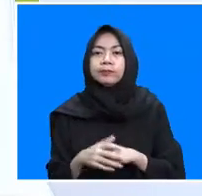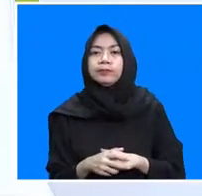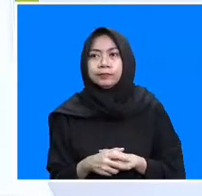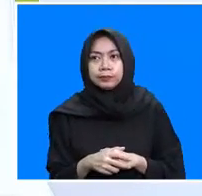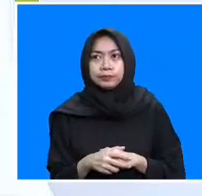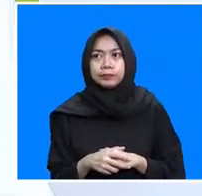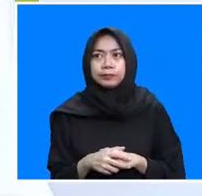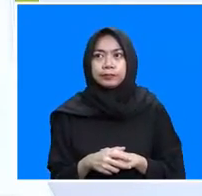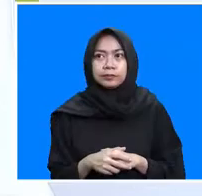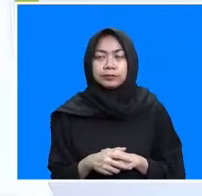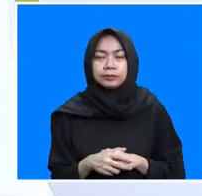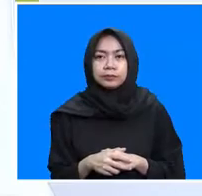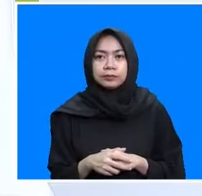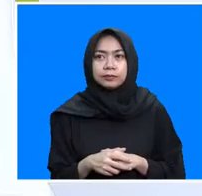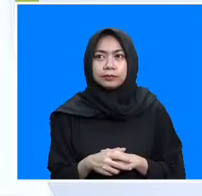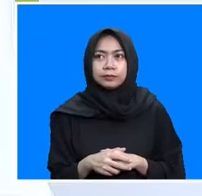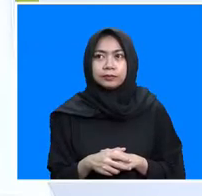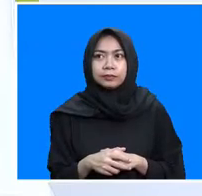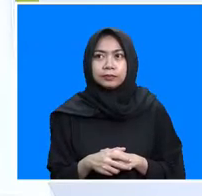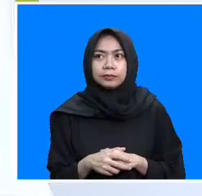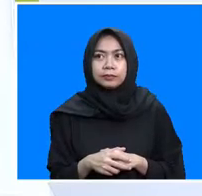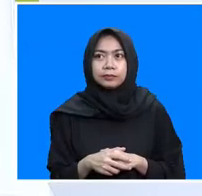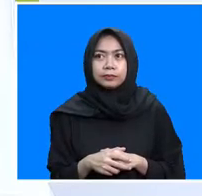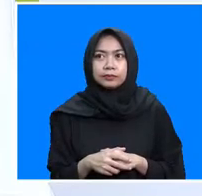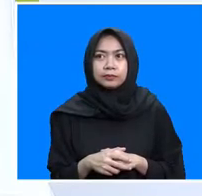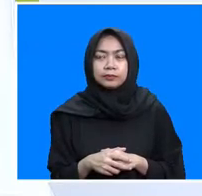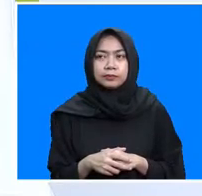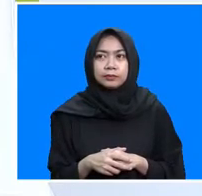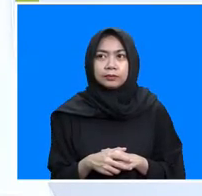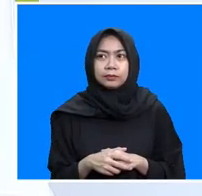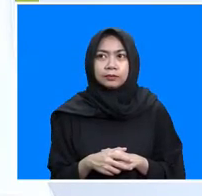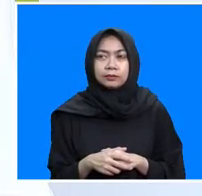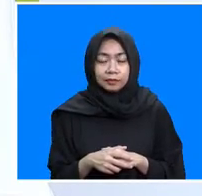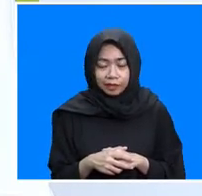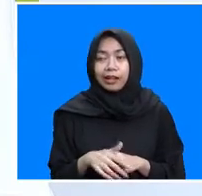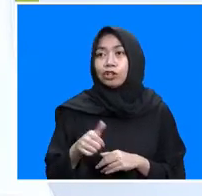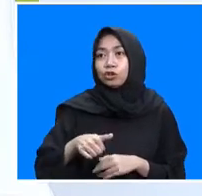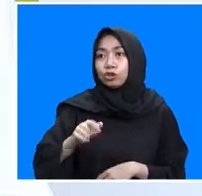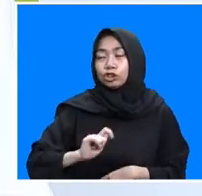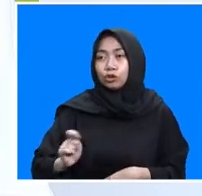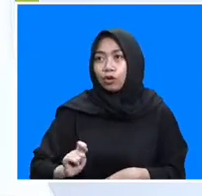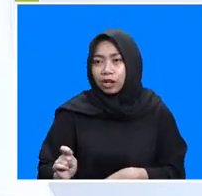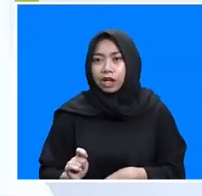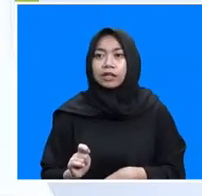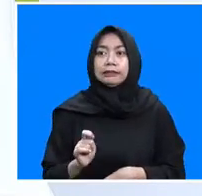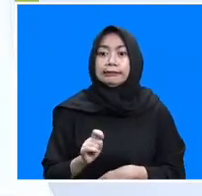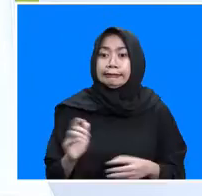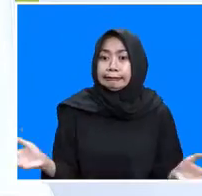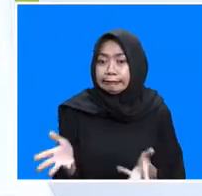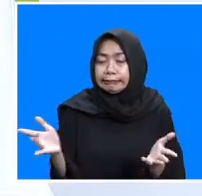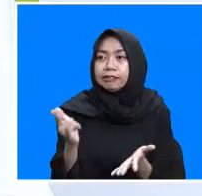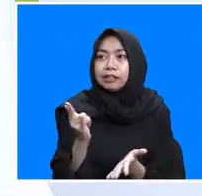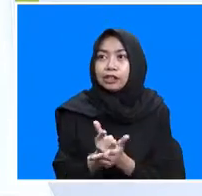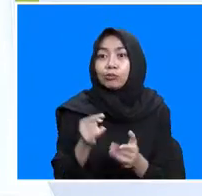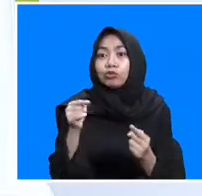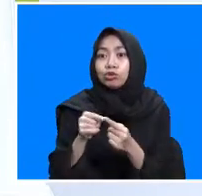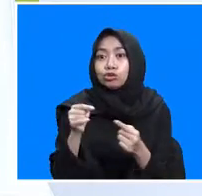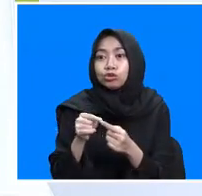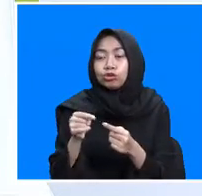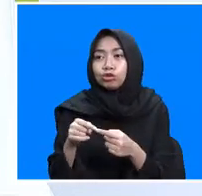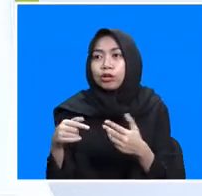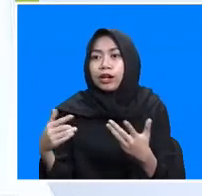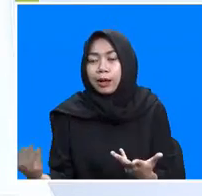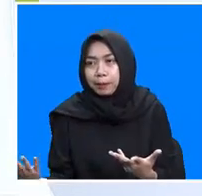and legislation. And that essentially puts the obligation on schools to ensure that they make